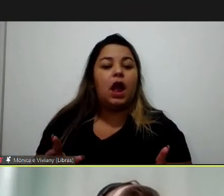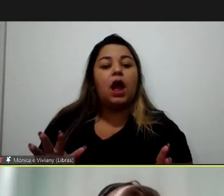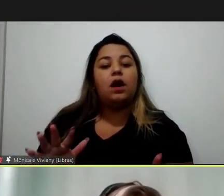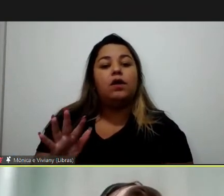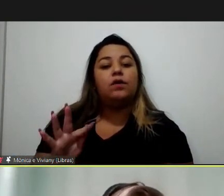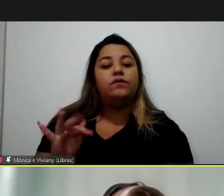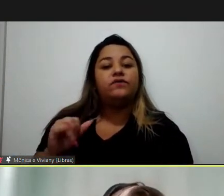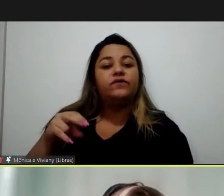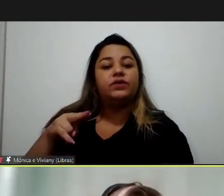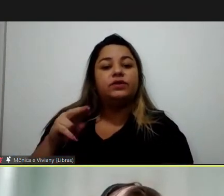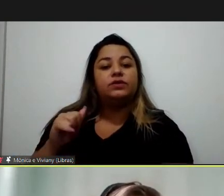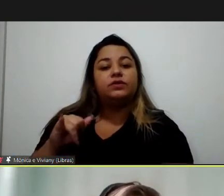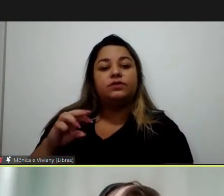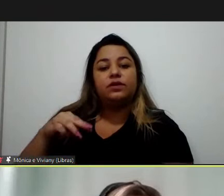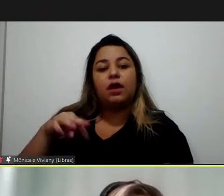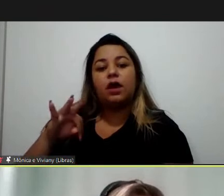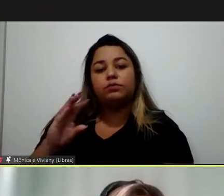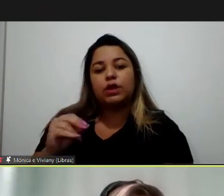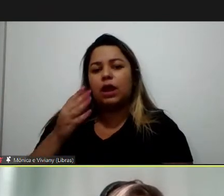comprehensive